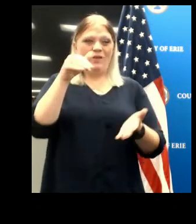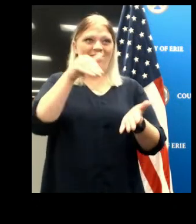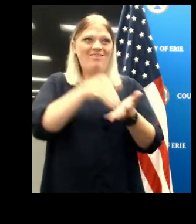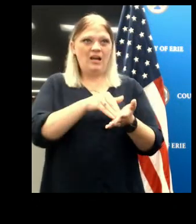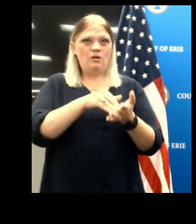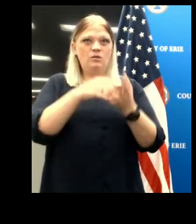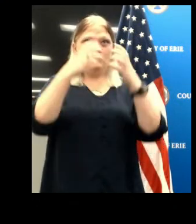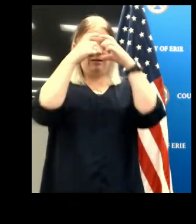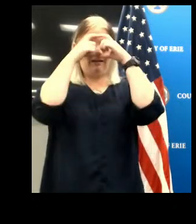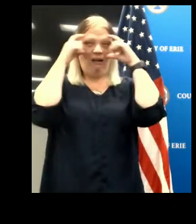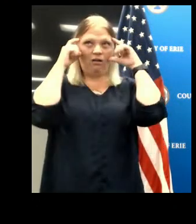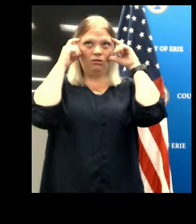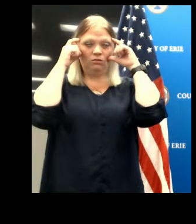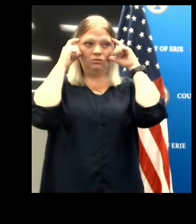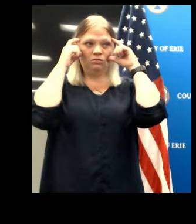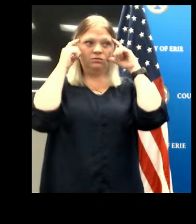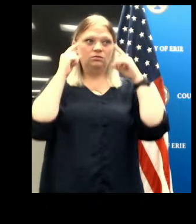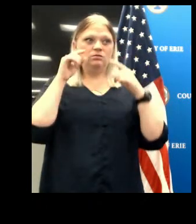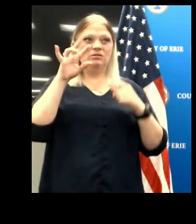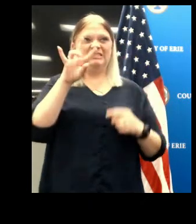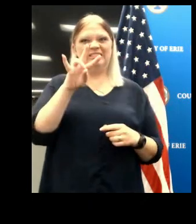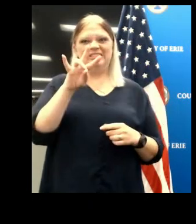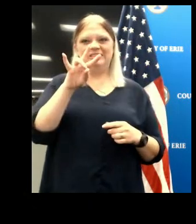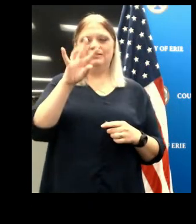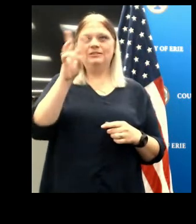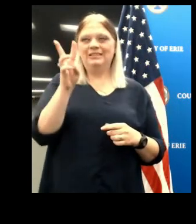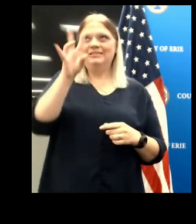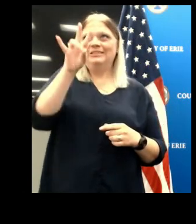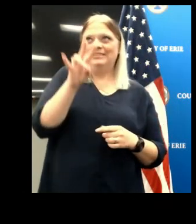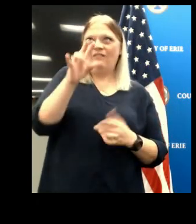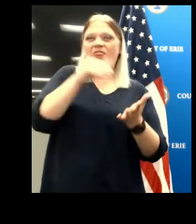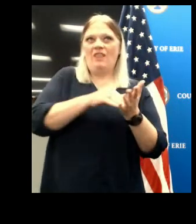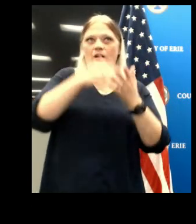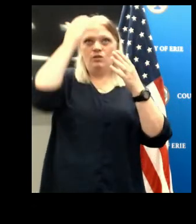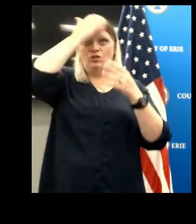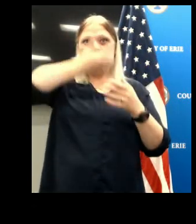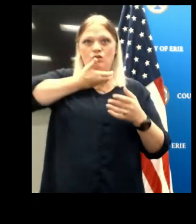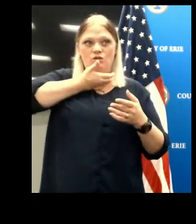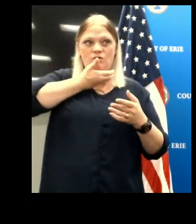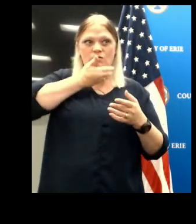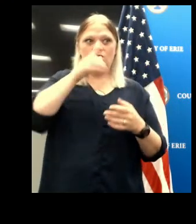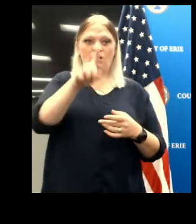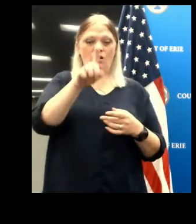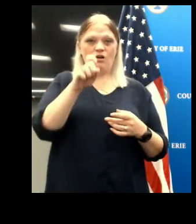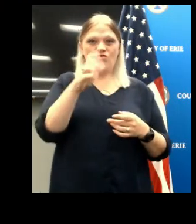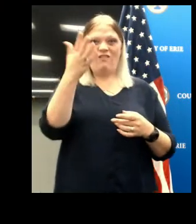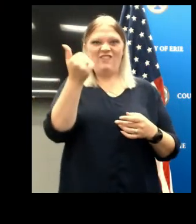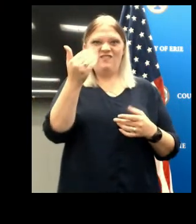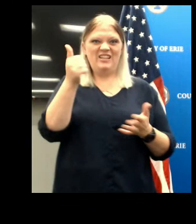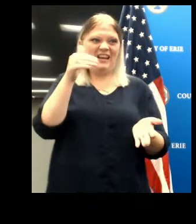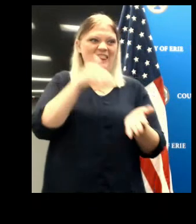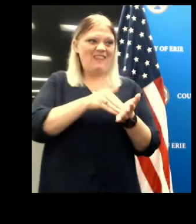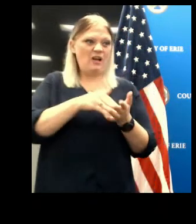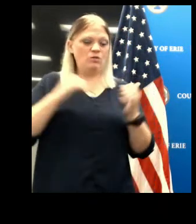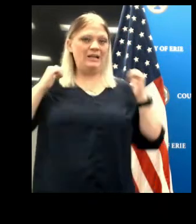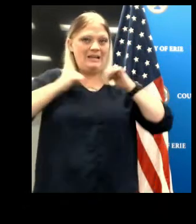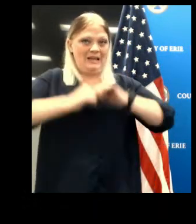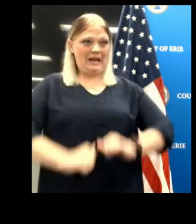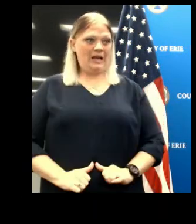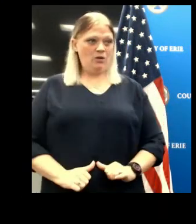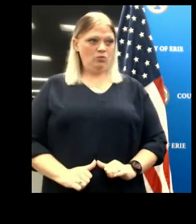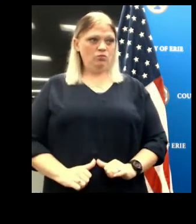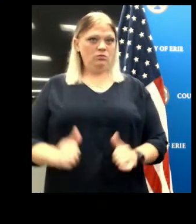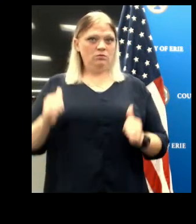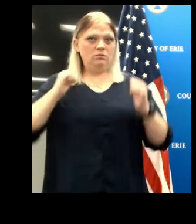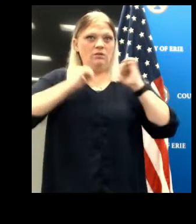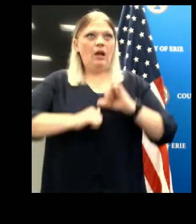131,000 goggles, about 67,000 face shields, 115,000 gowns, Gowns